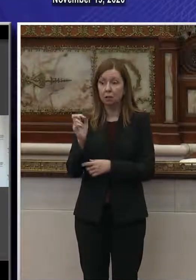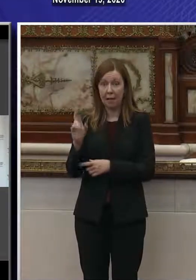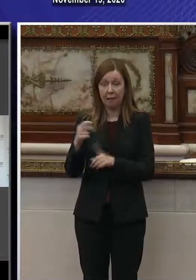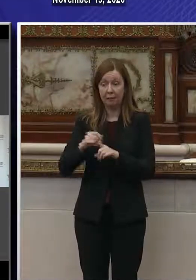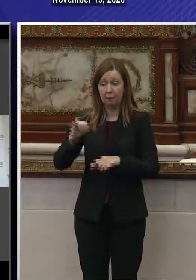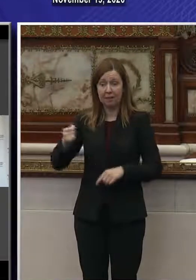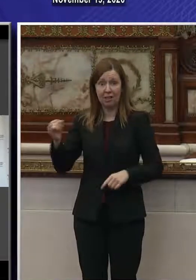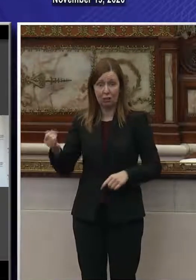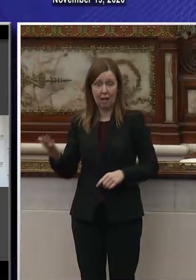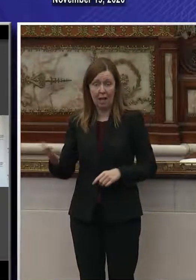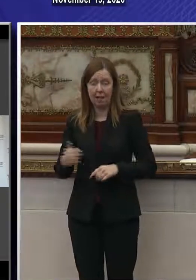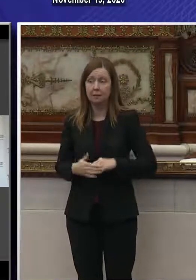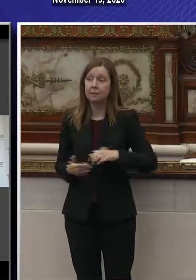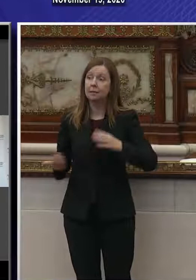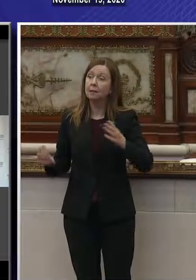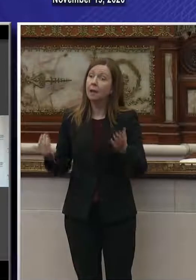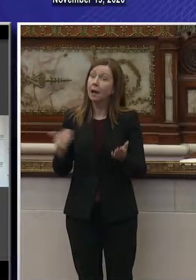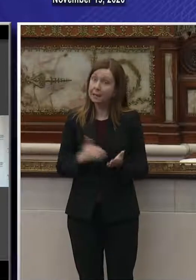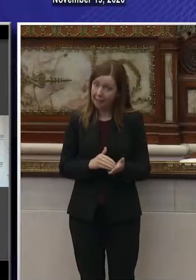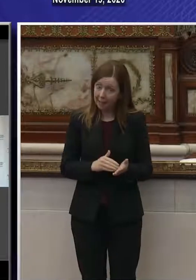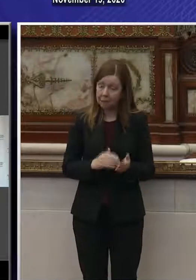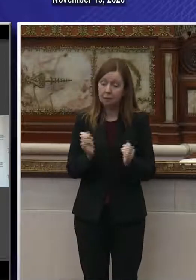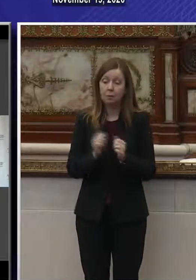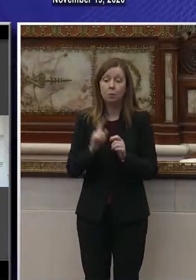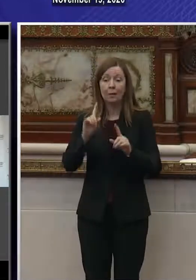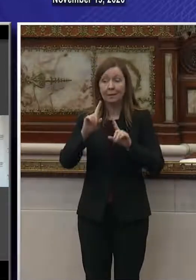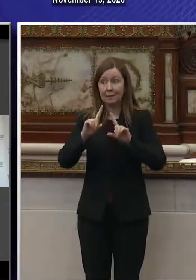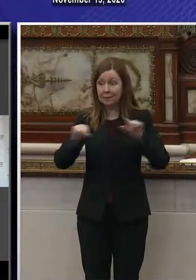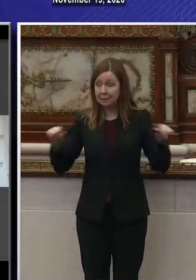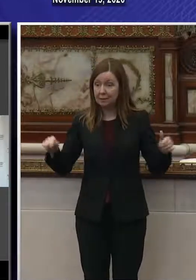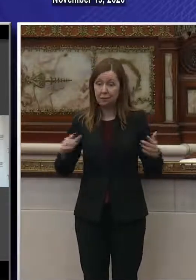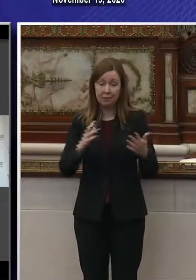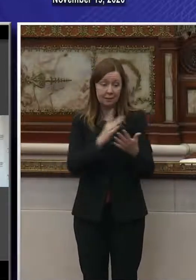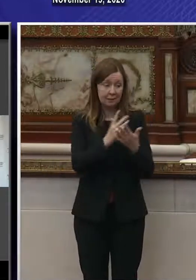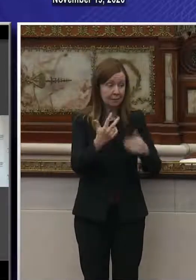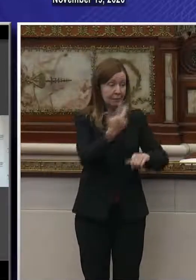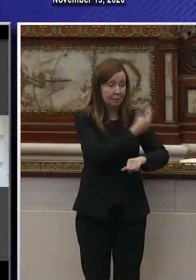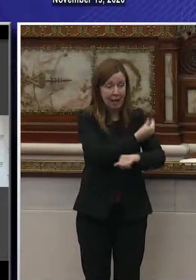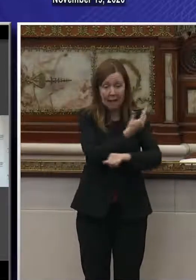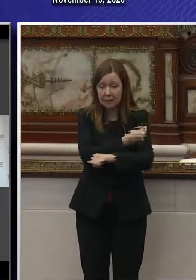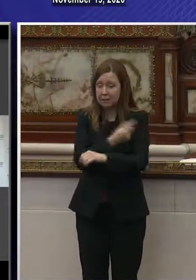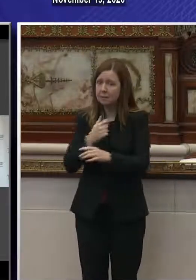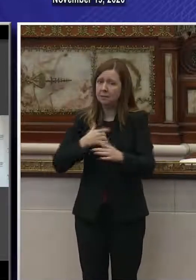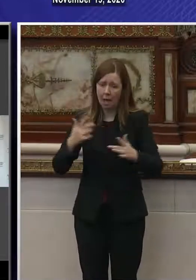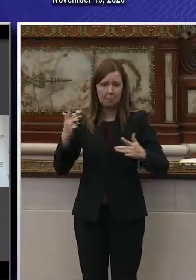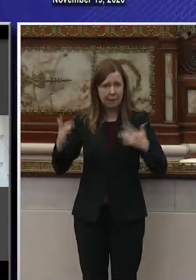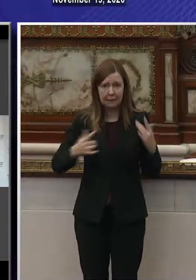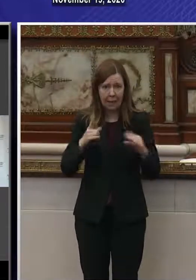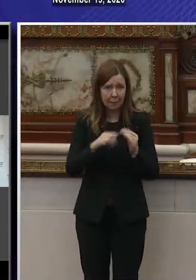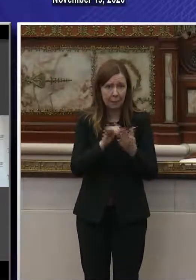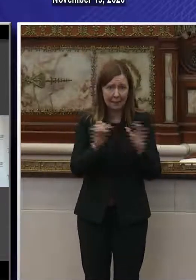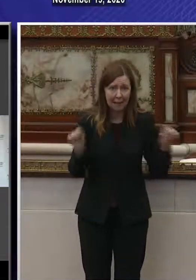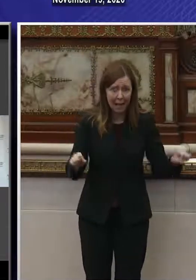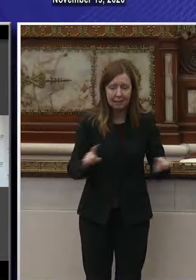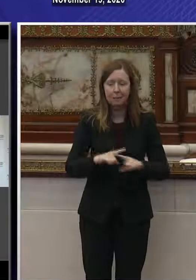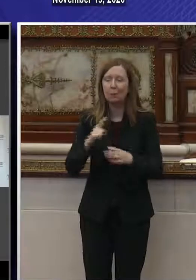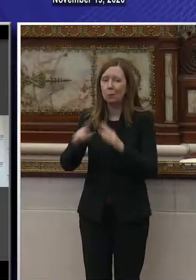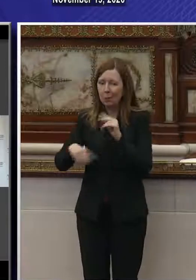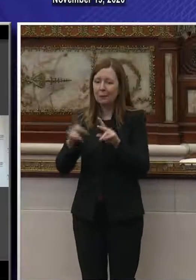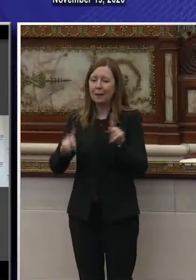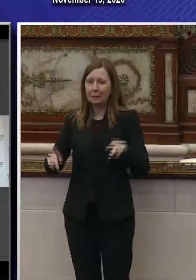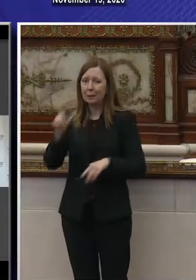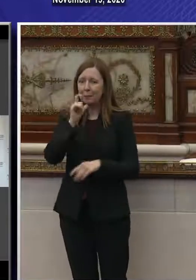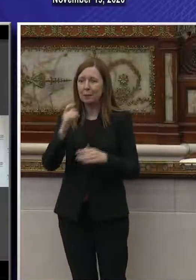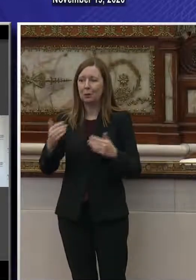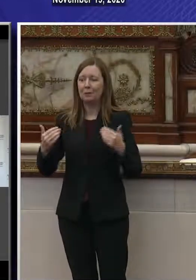Johnson is that, again, with these different arms of the vaccine, which I'm excited about, what about the people who